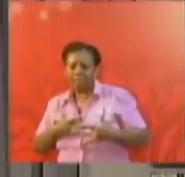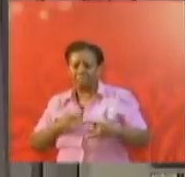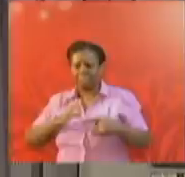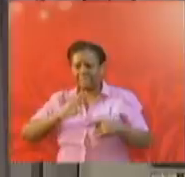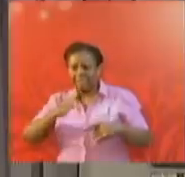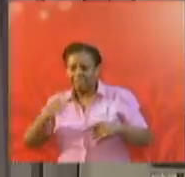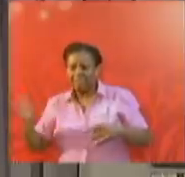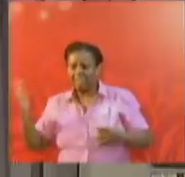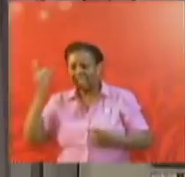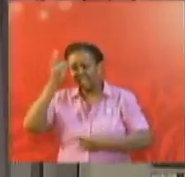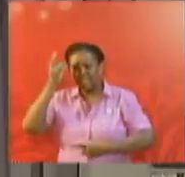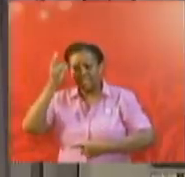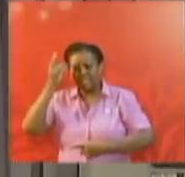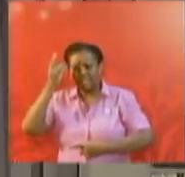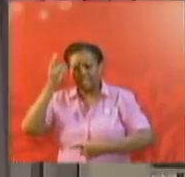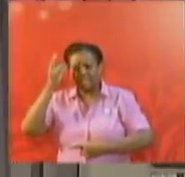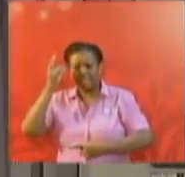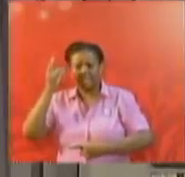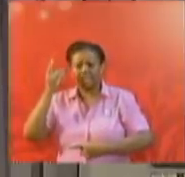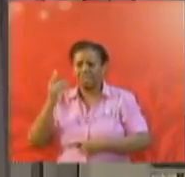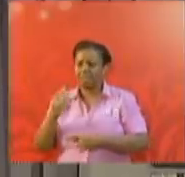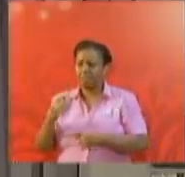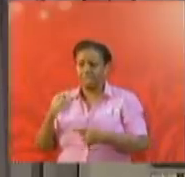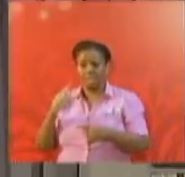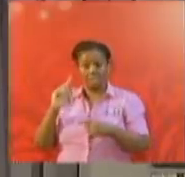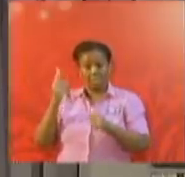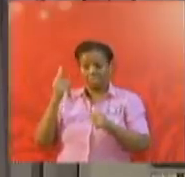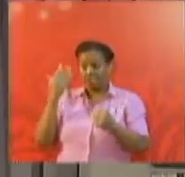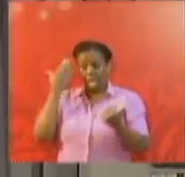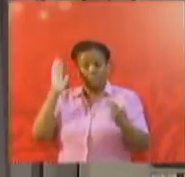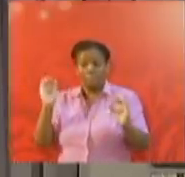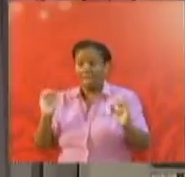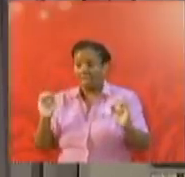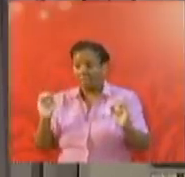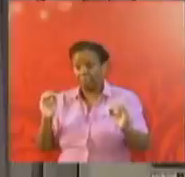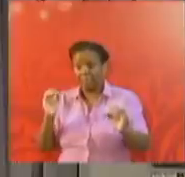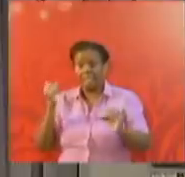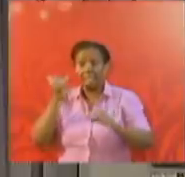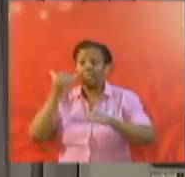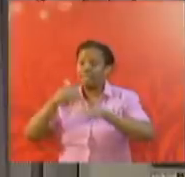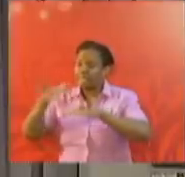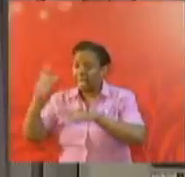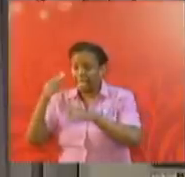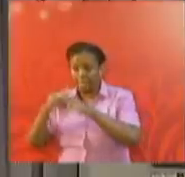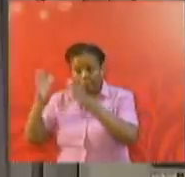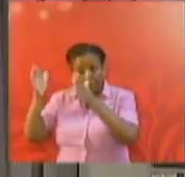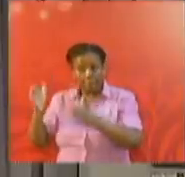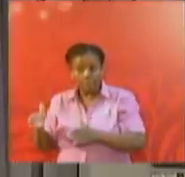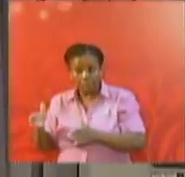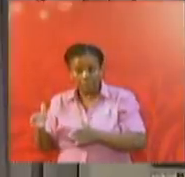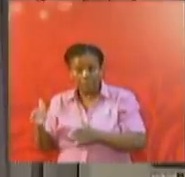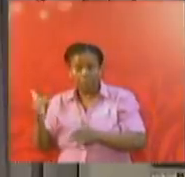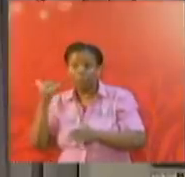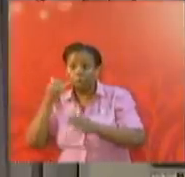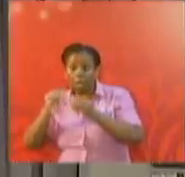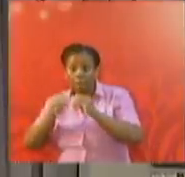first. I am not aware of that, but we are willing to assist. If you send that person's name and phone number to Candace Alcantara, we will surely get in